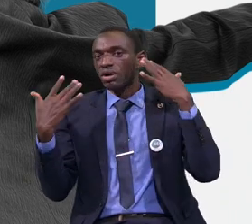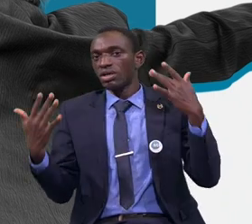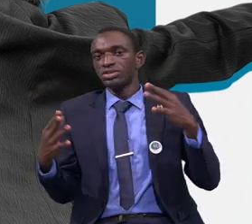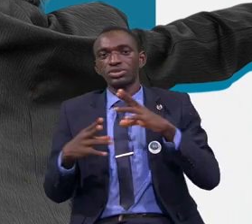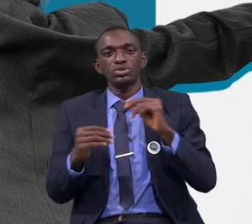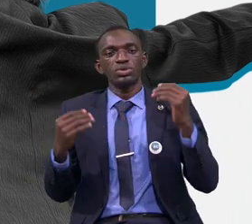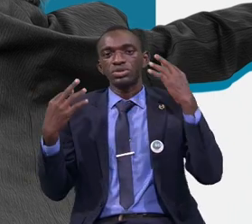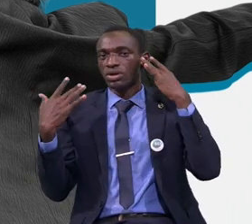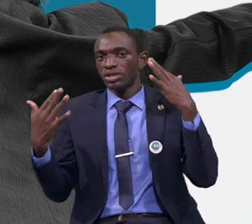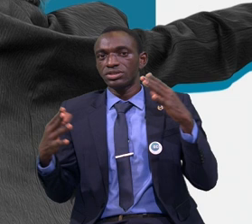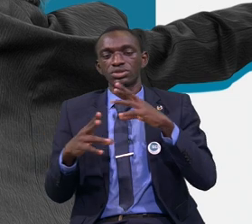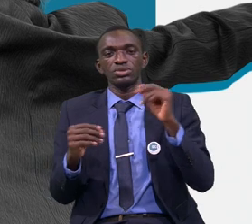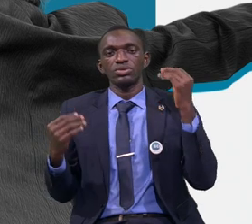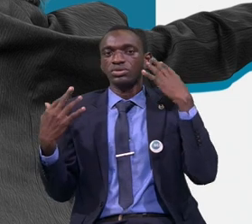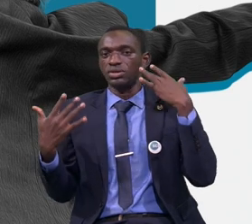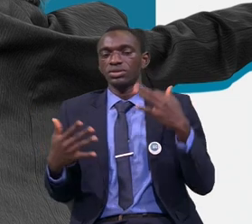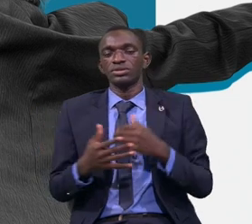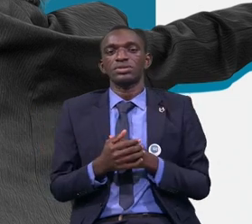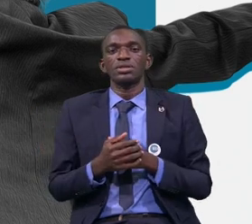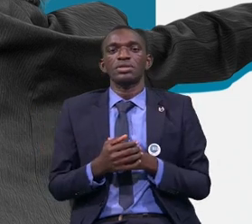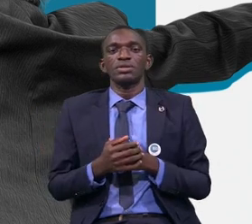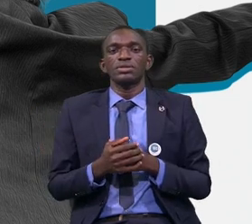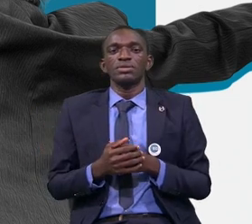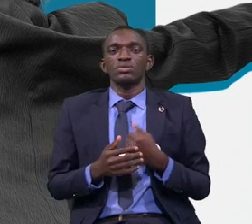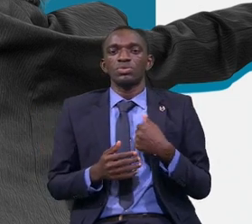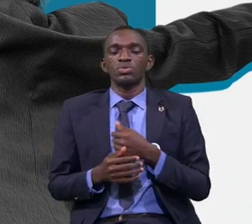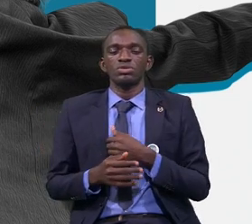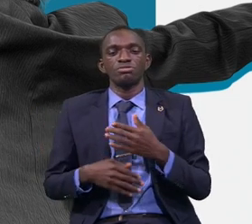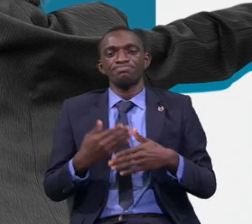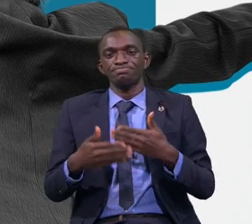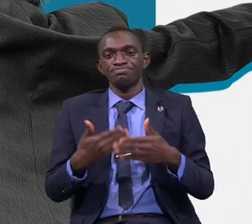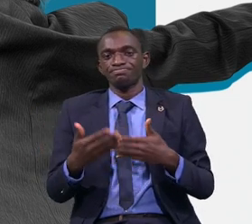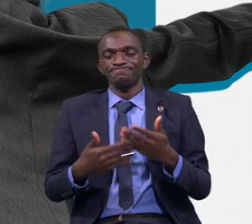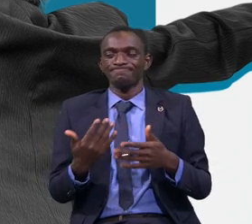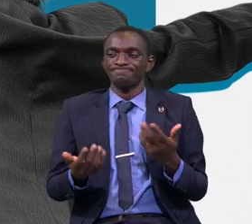no noise. We are in the process of counseling.